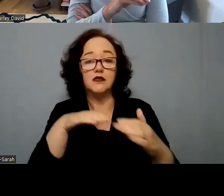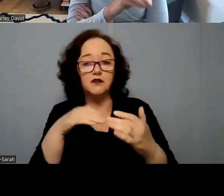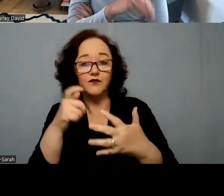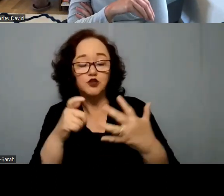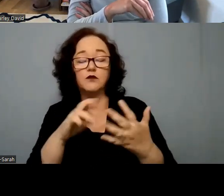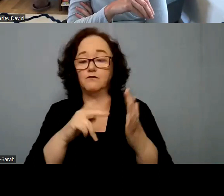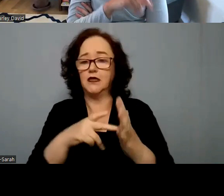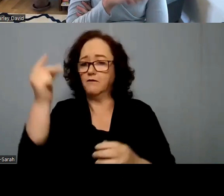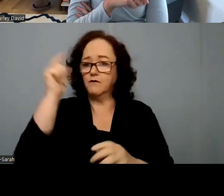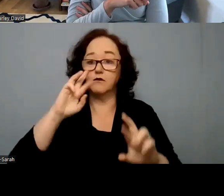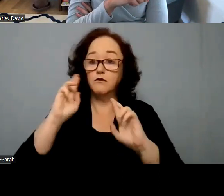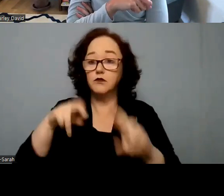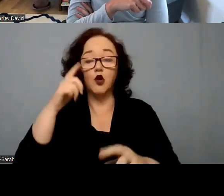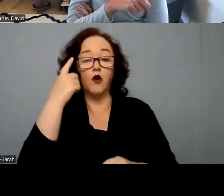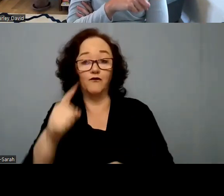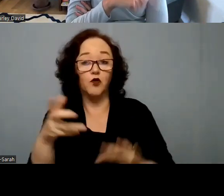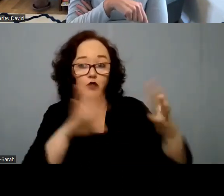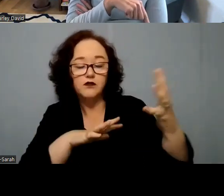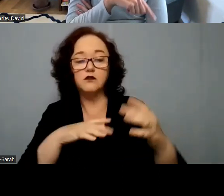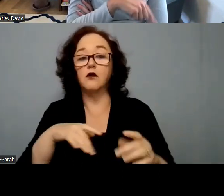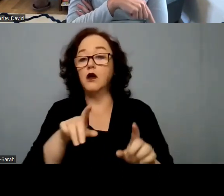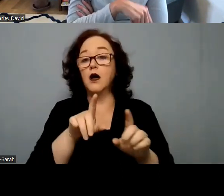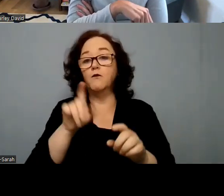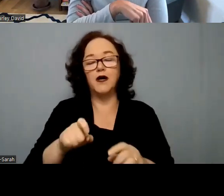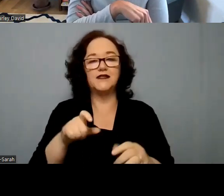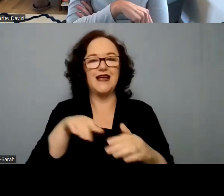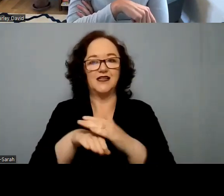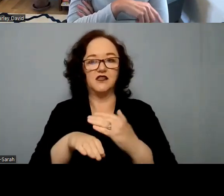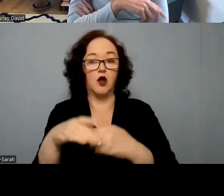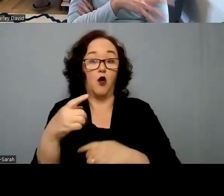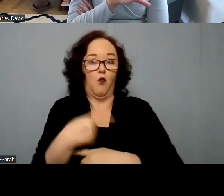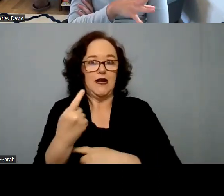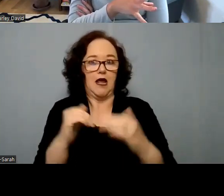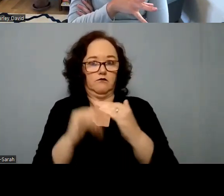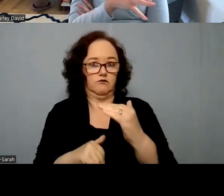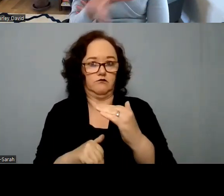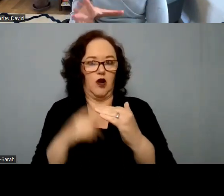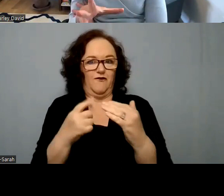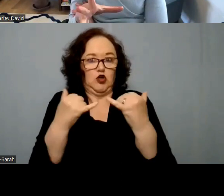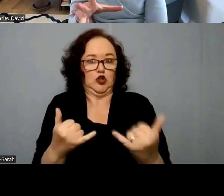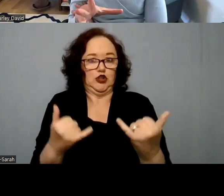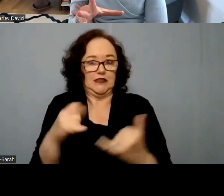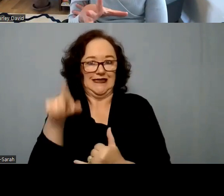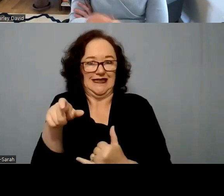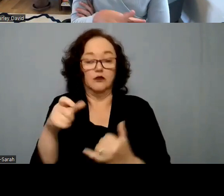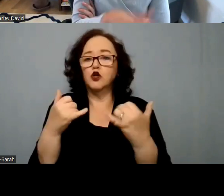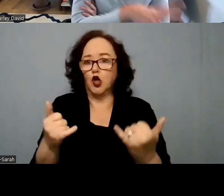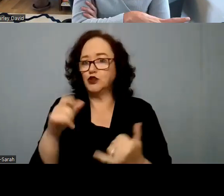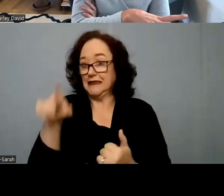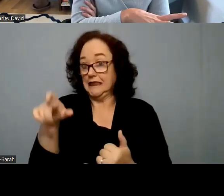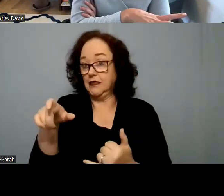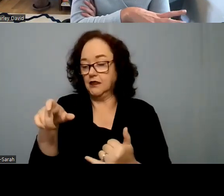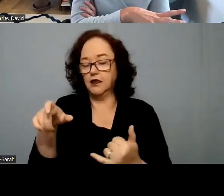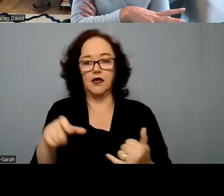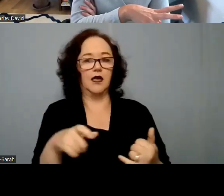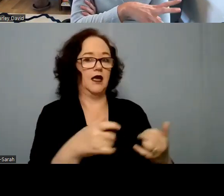response for crisis needs and access within 1 day for urgent needs. Urgent needs are different from an immediate